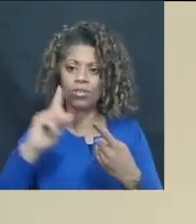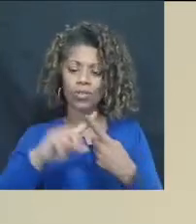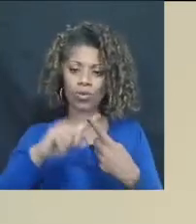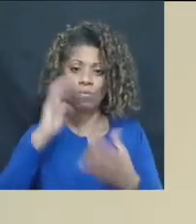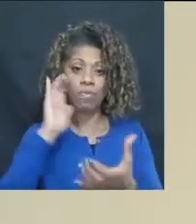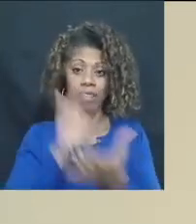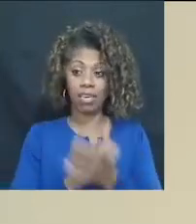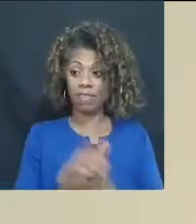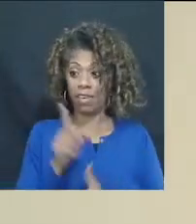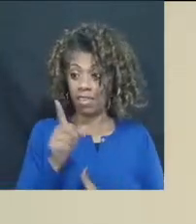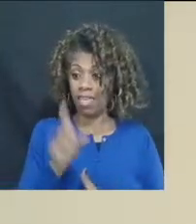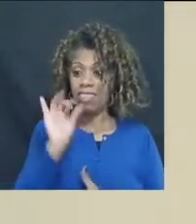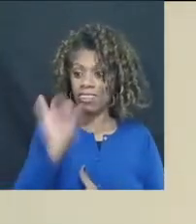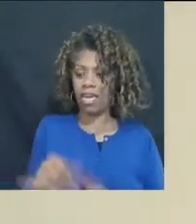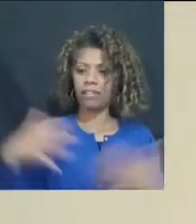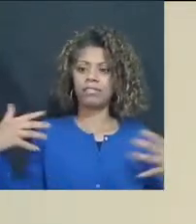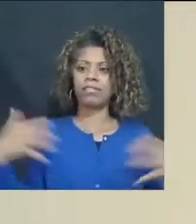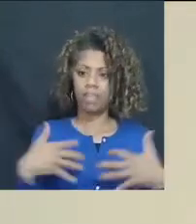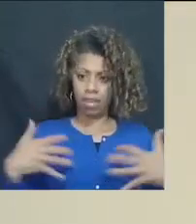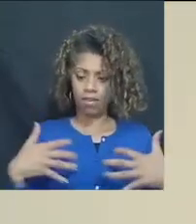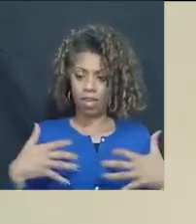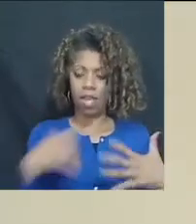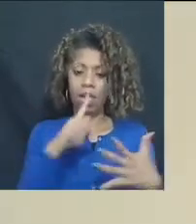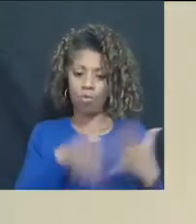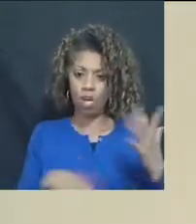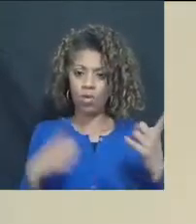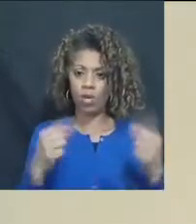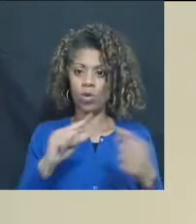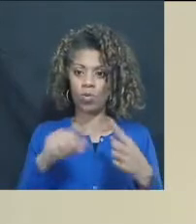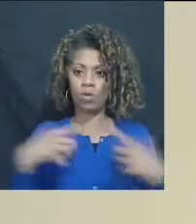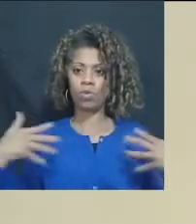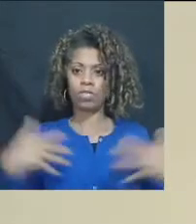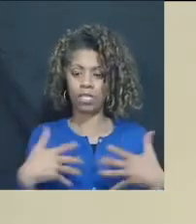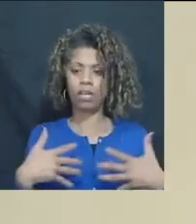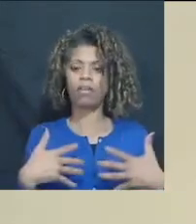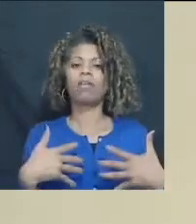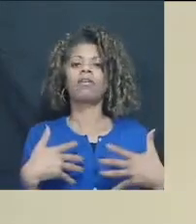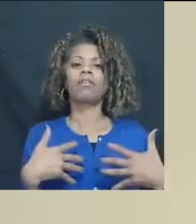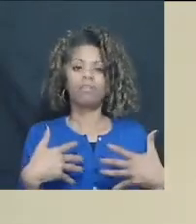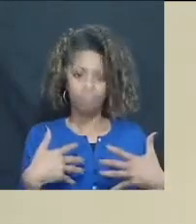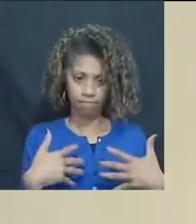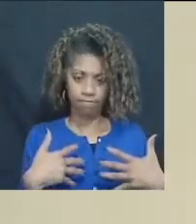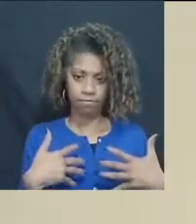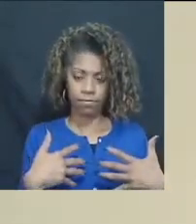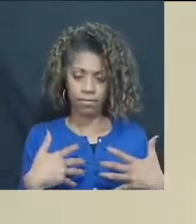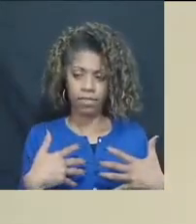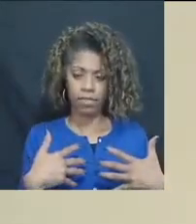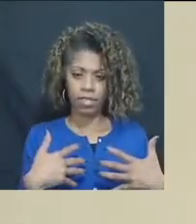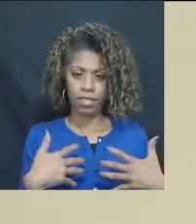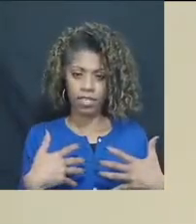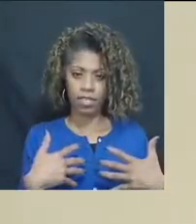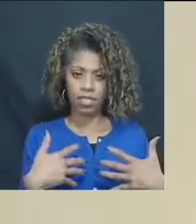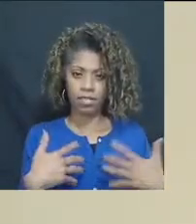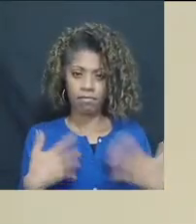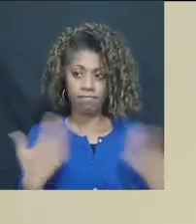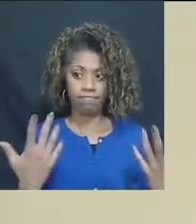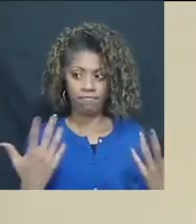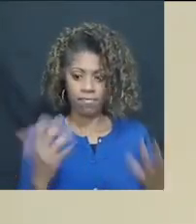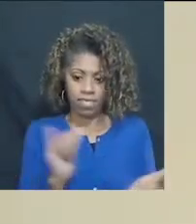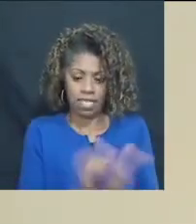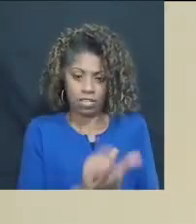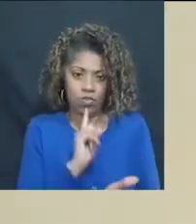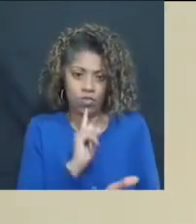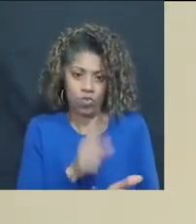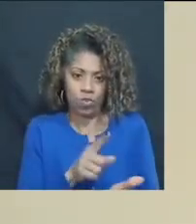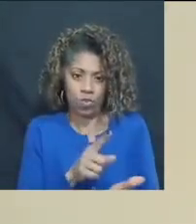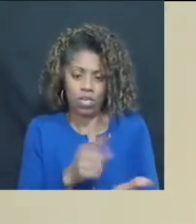we have to control them. And if we can neither avoid nor control them, we get the impulse to kill them. And this is hardwired. It's true whether you're talking about